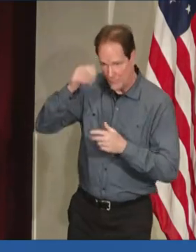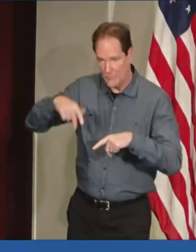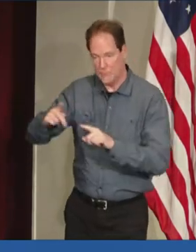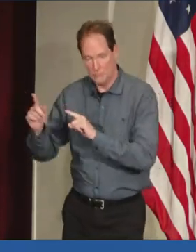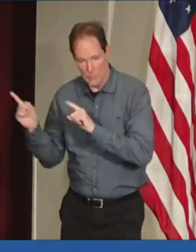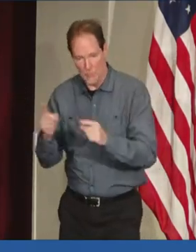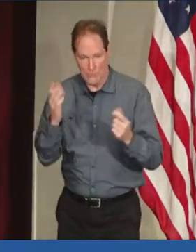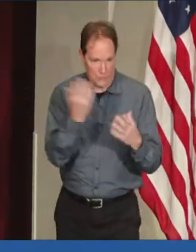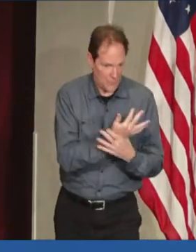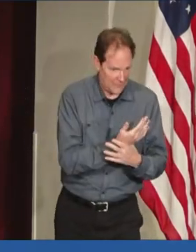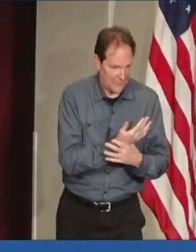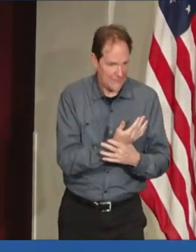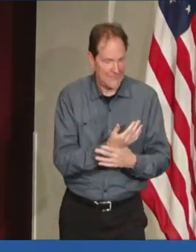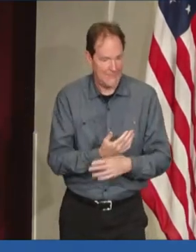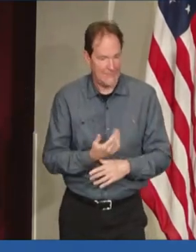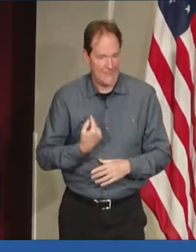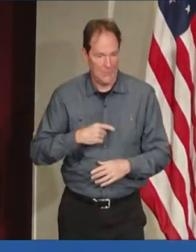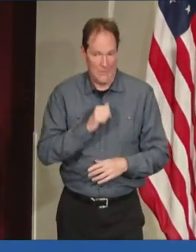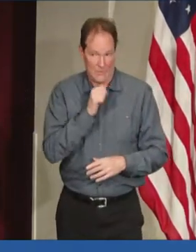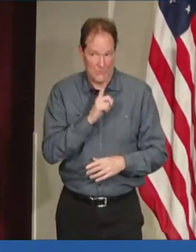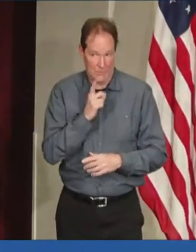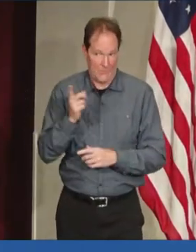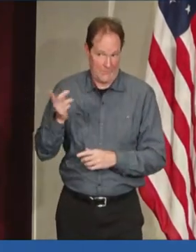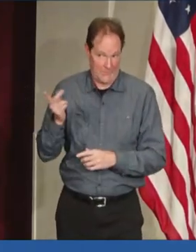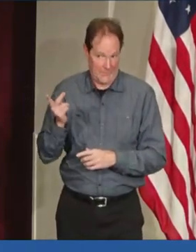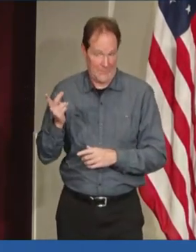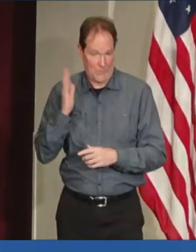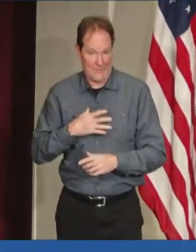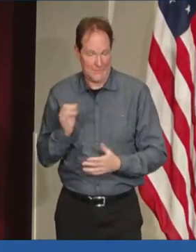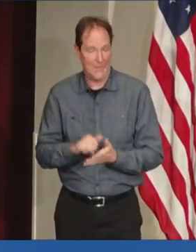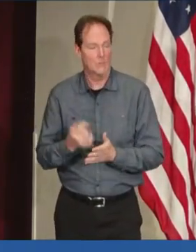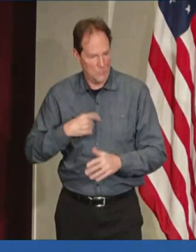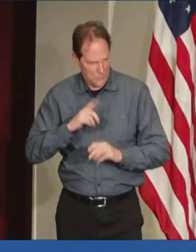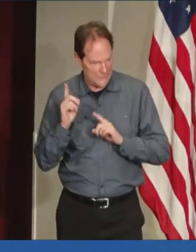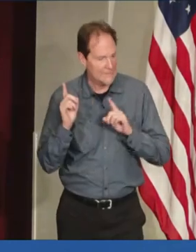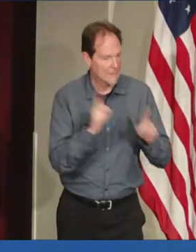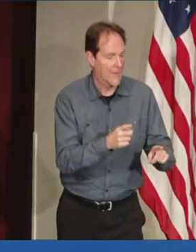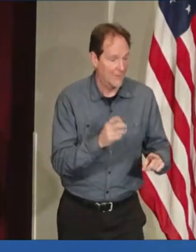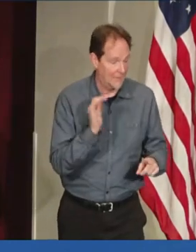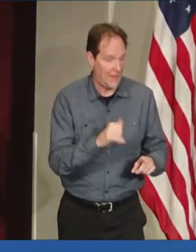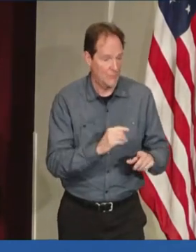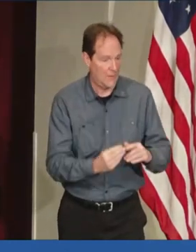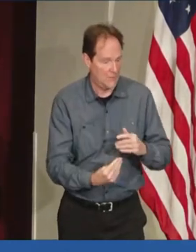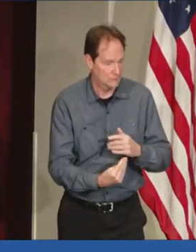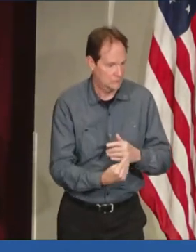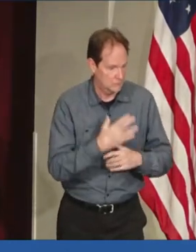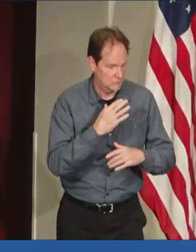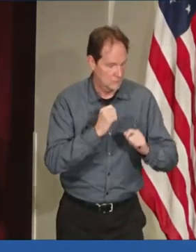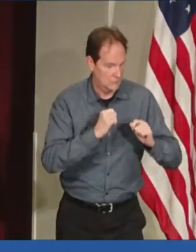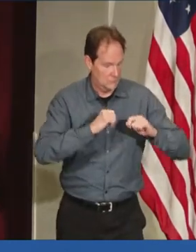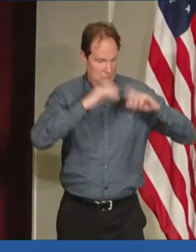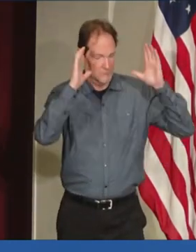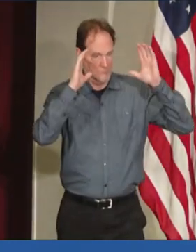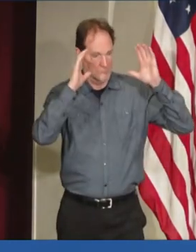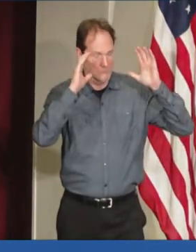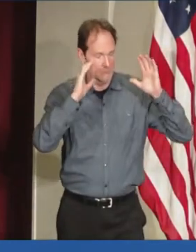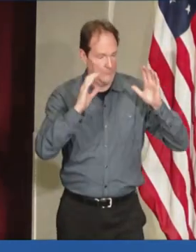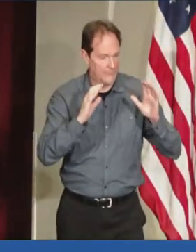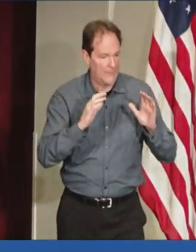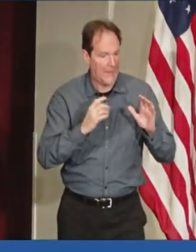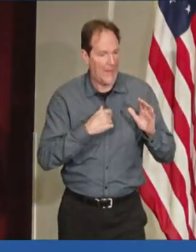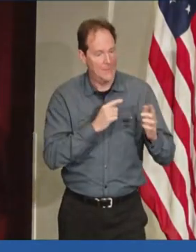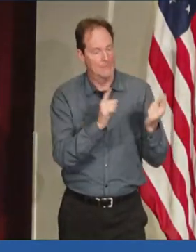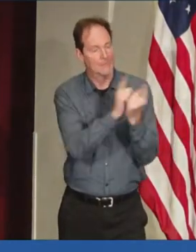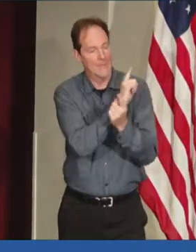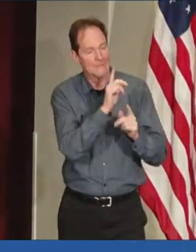we weren't sure that they would like that, and we did. And it was an eye-opening experience for me because I got to meet disabled